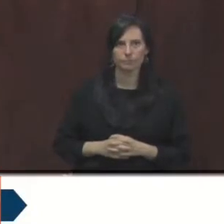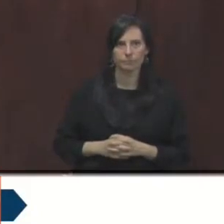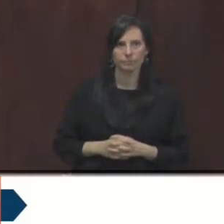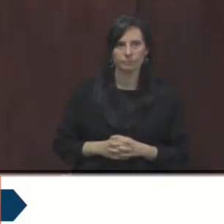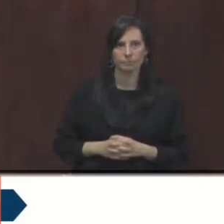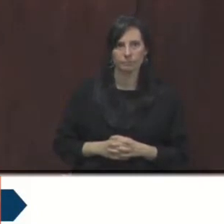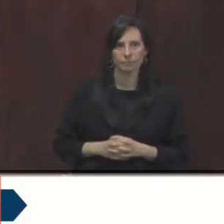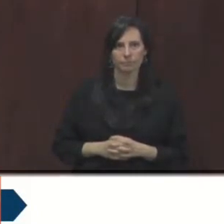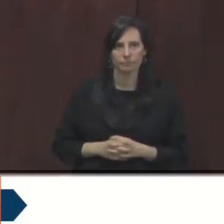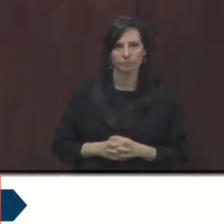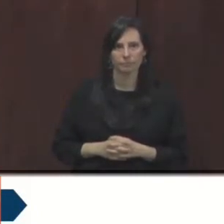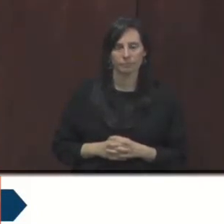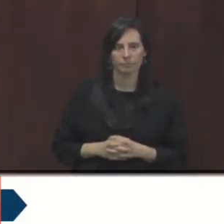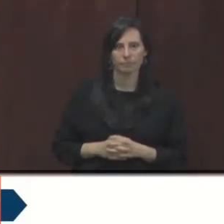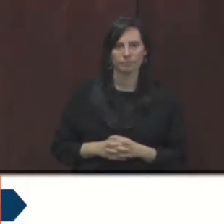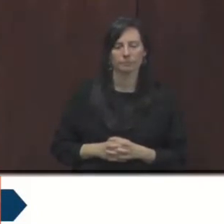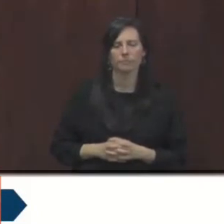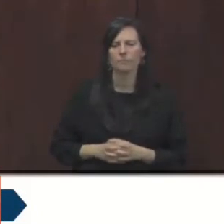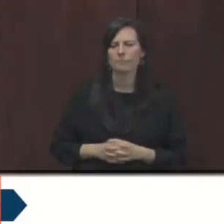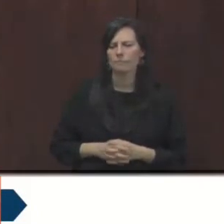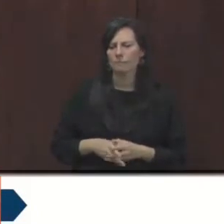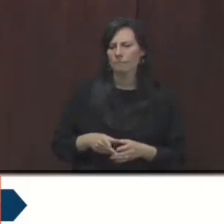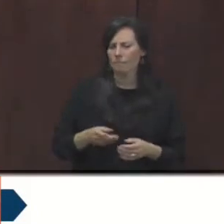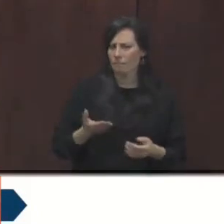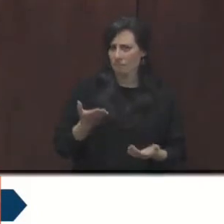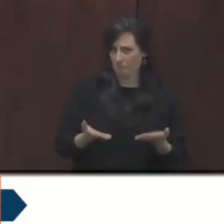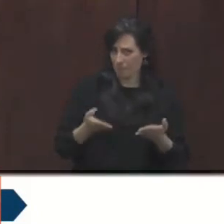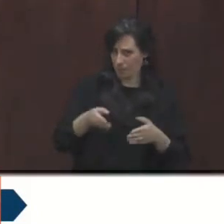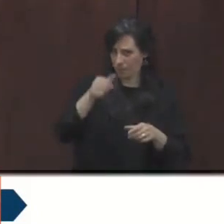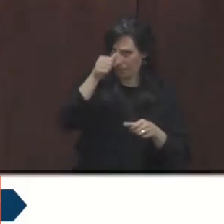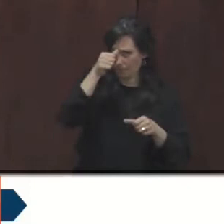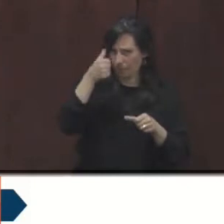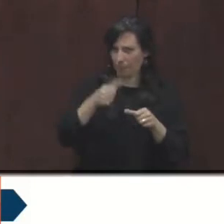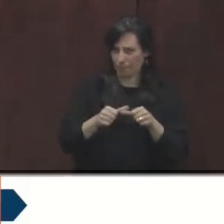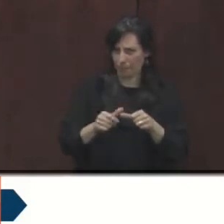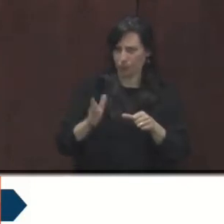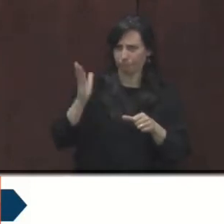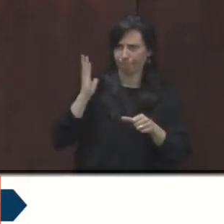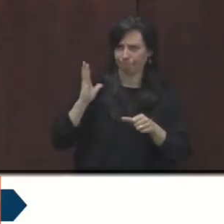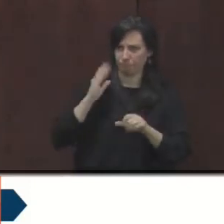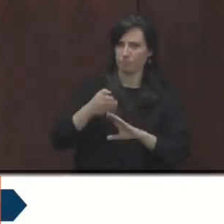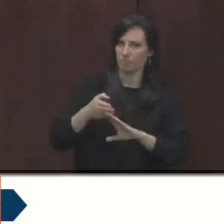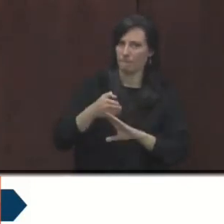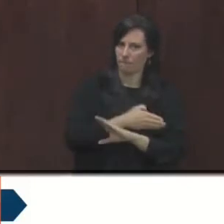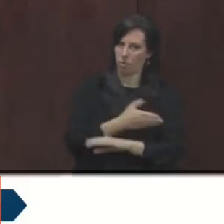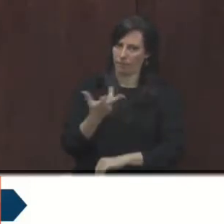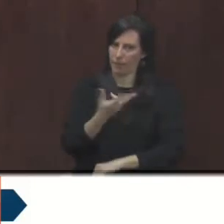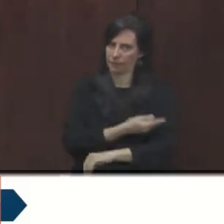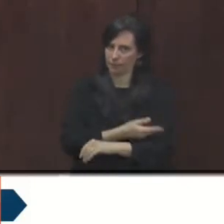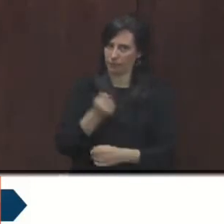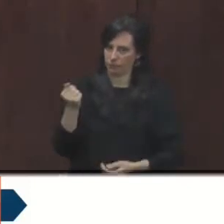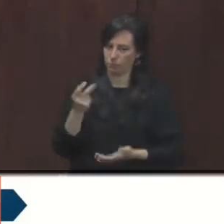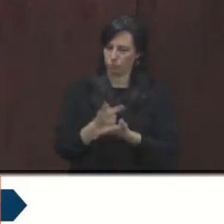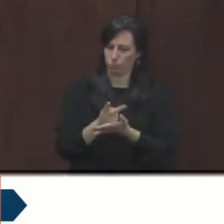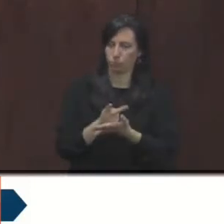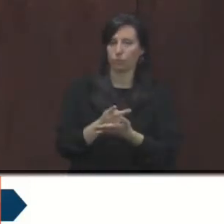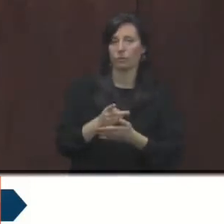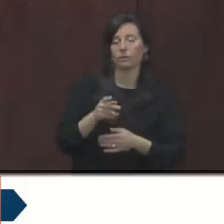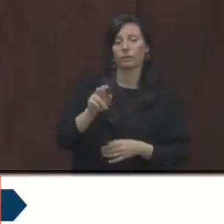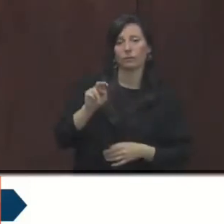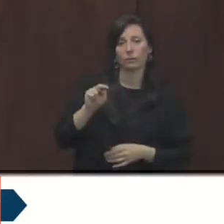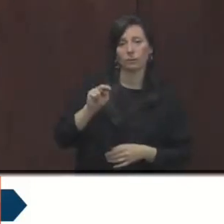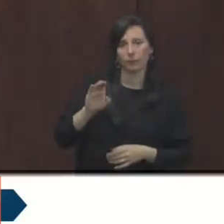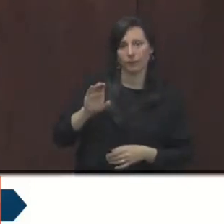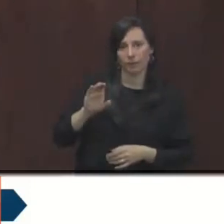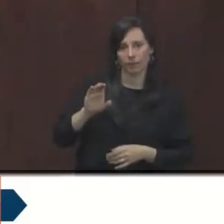Now, you may remember a while back, before we had approved vaccine, that the North Carolina Department of Health and Human